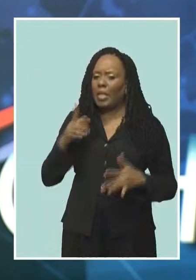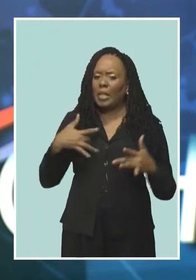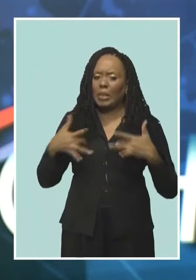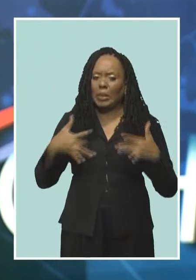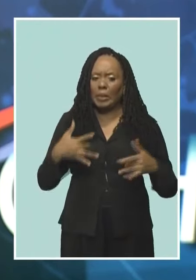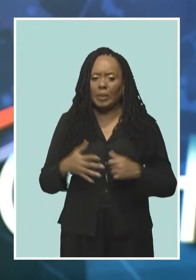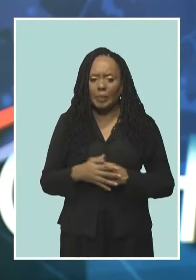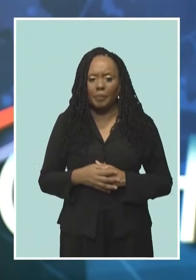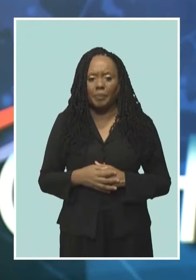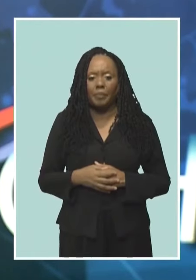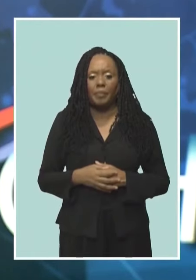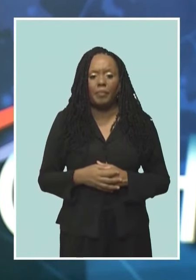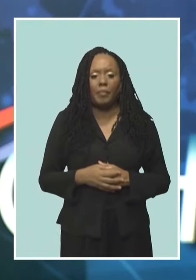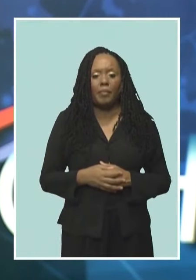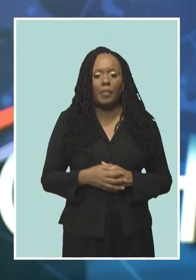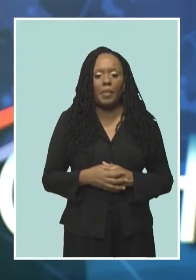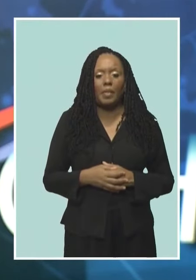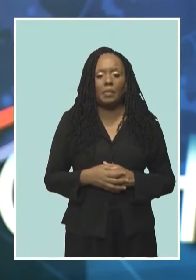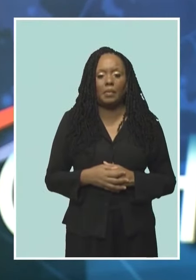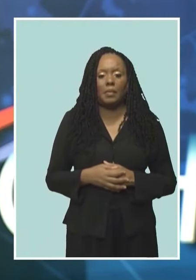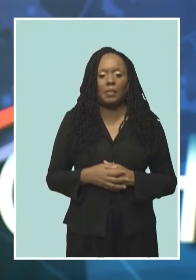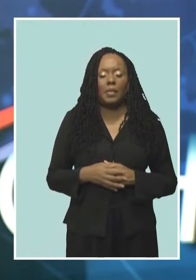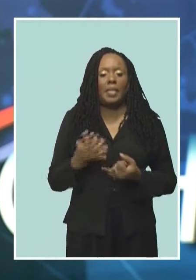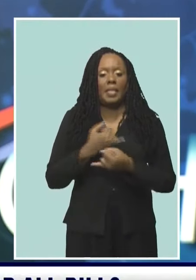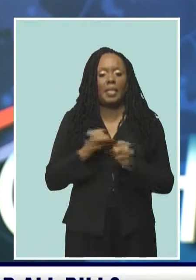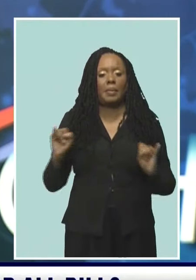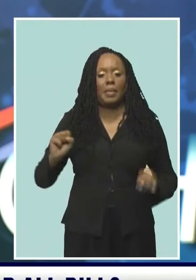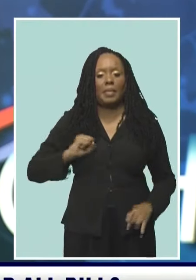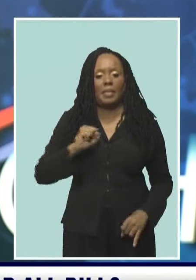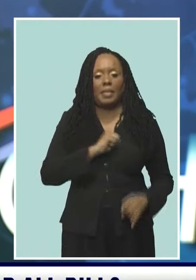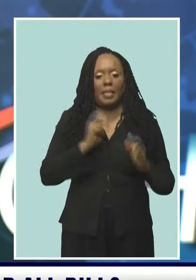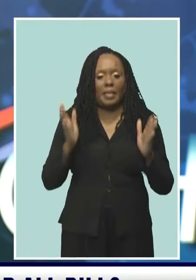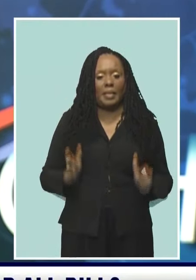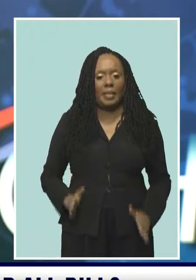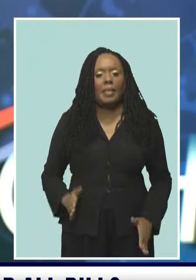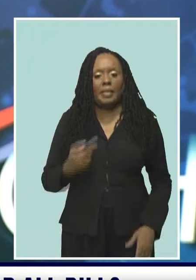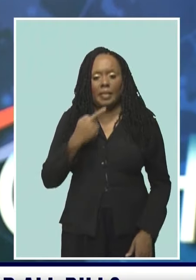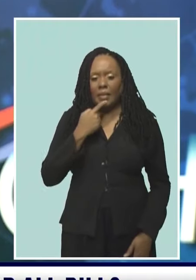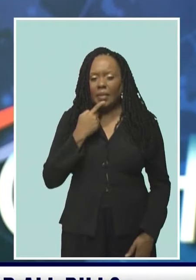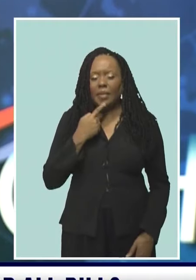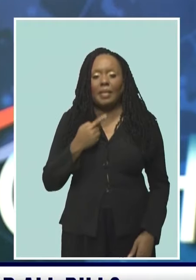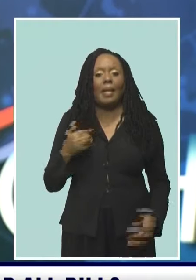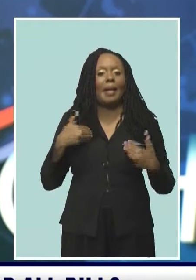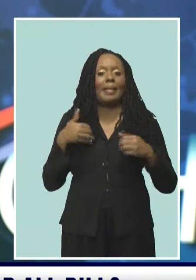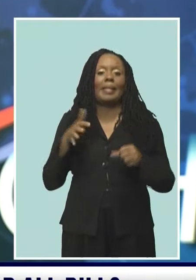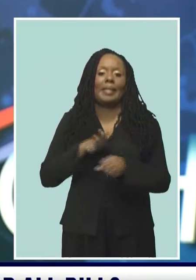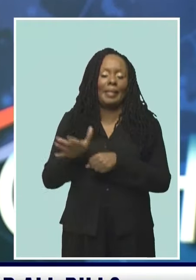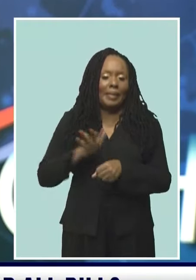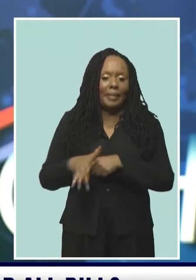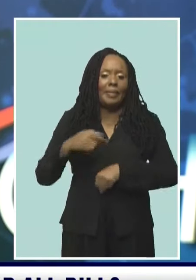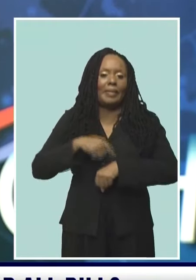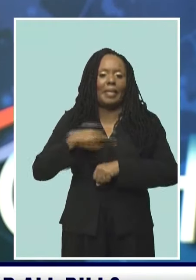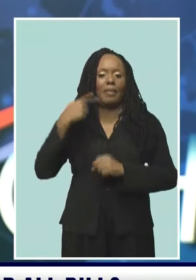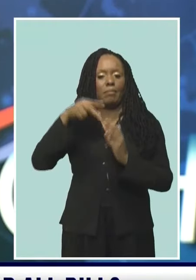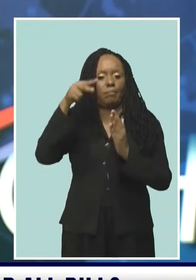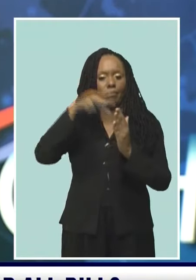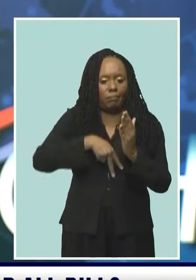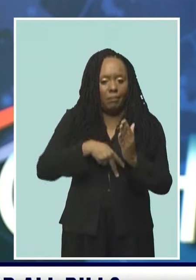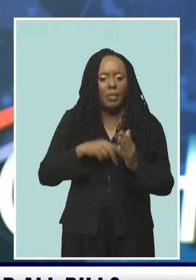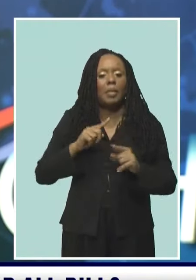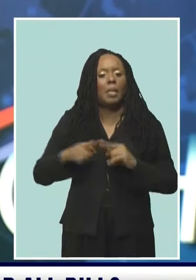Independent Senator Andrew Malalou says there was more than enough notice on the notary's public bill following protests from the opposition, but he's